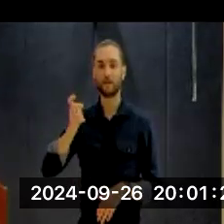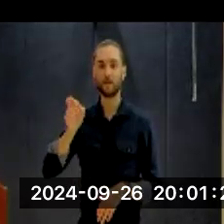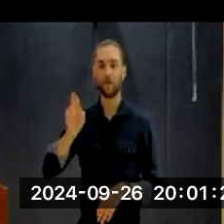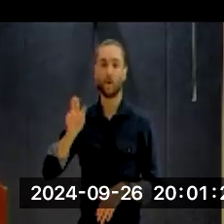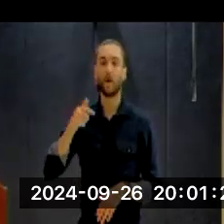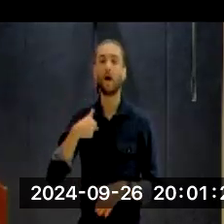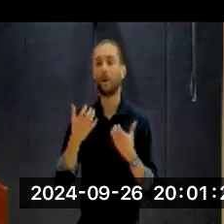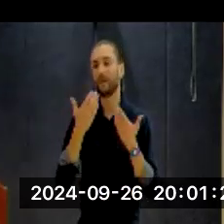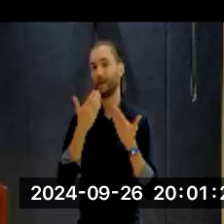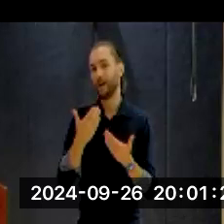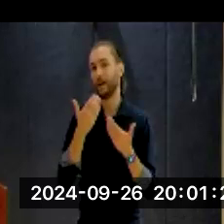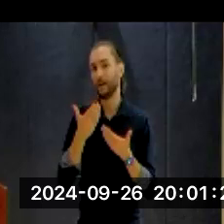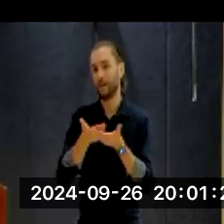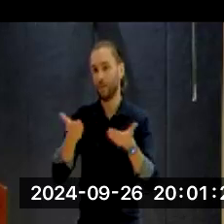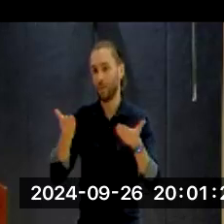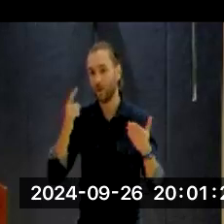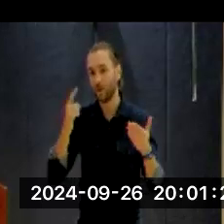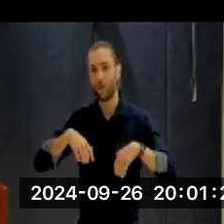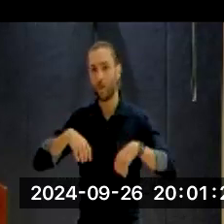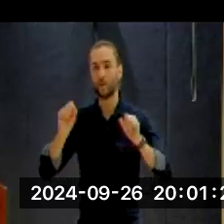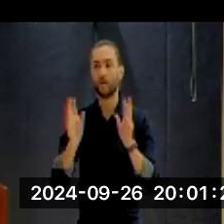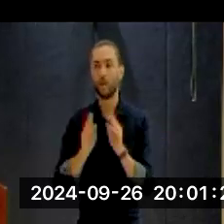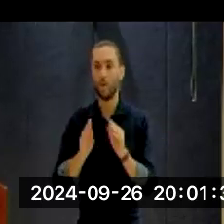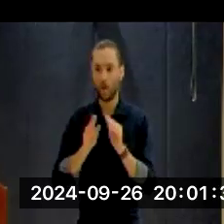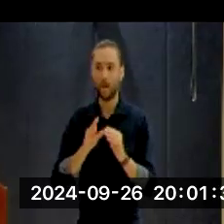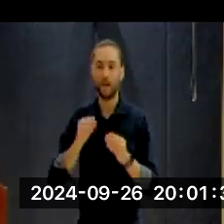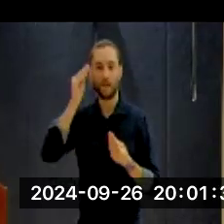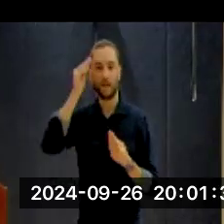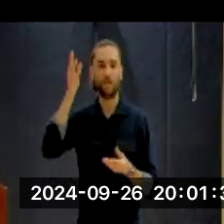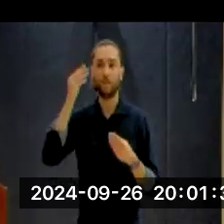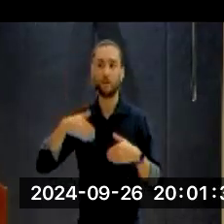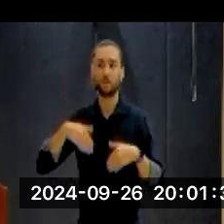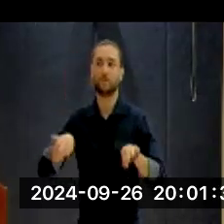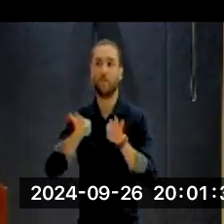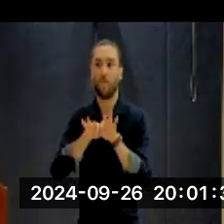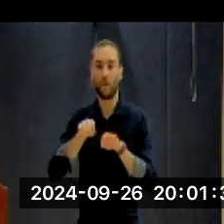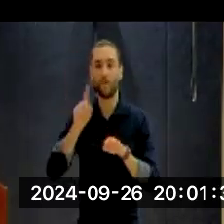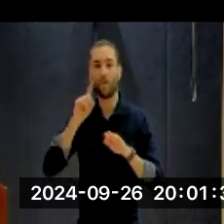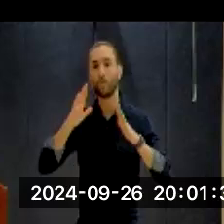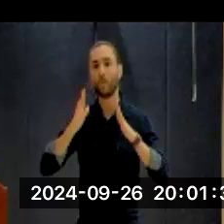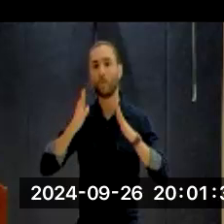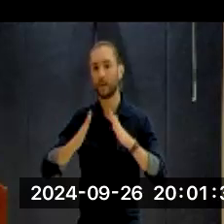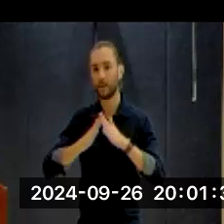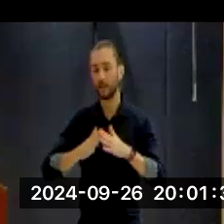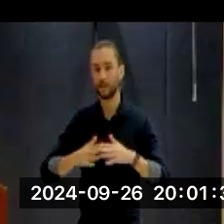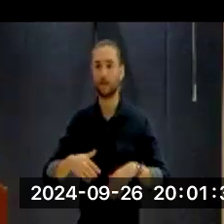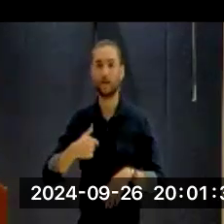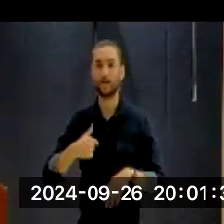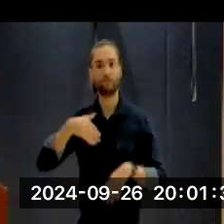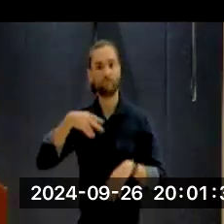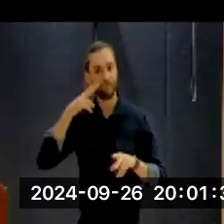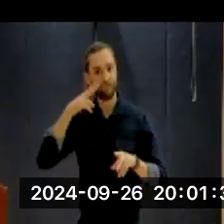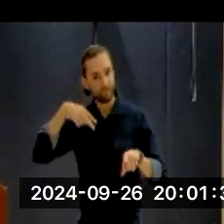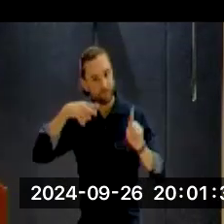I want to thank everyone for this forum and all the information that's so important for our community. I really admire